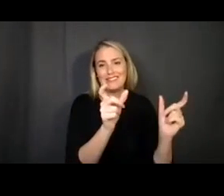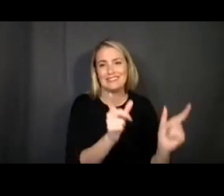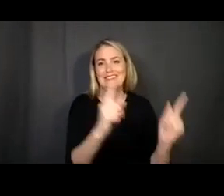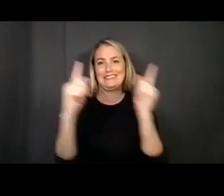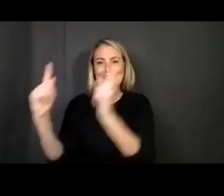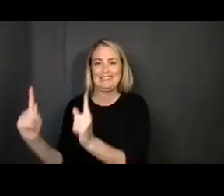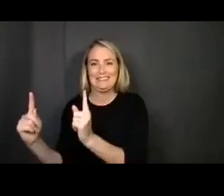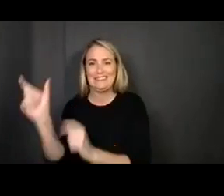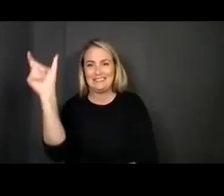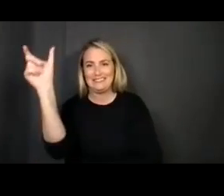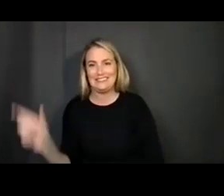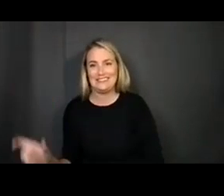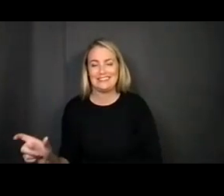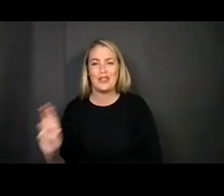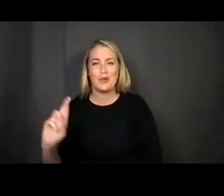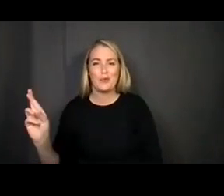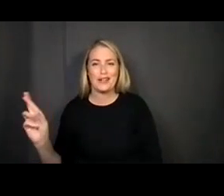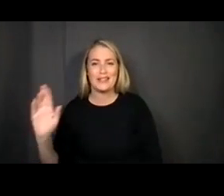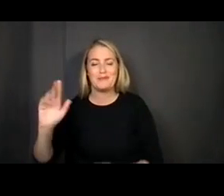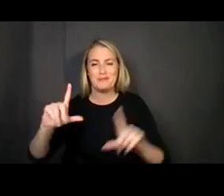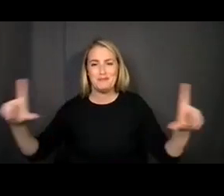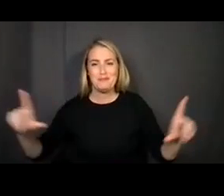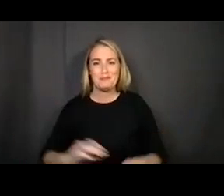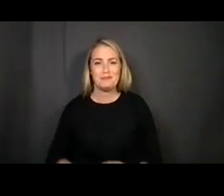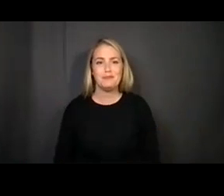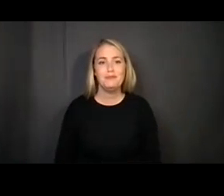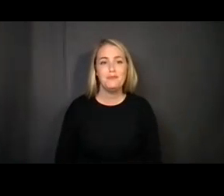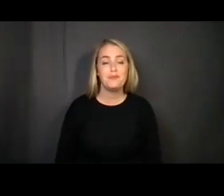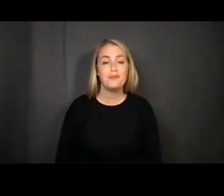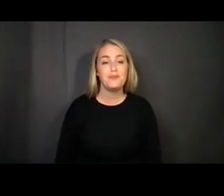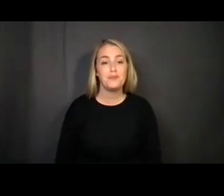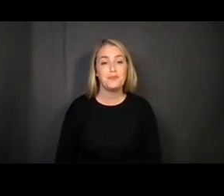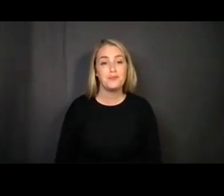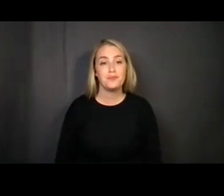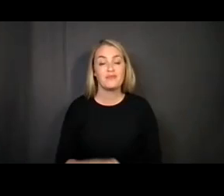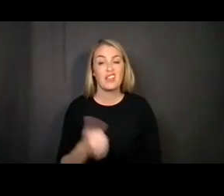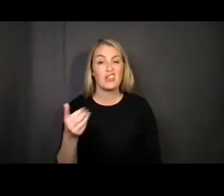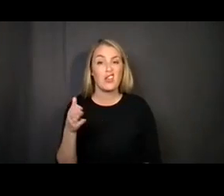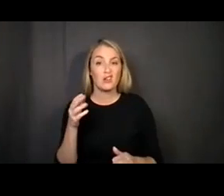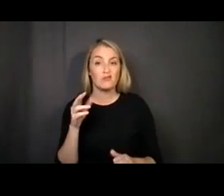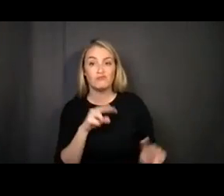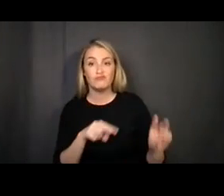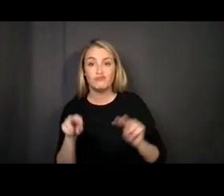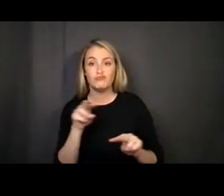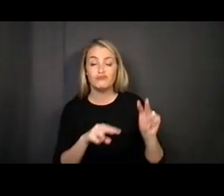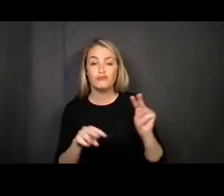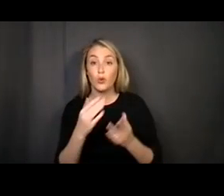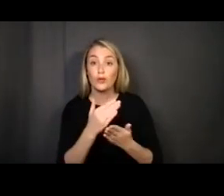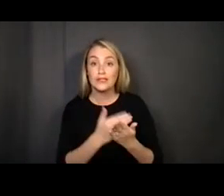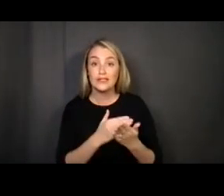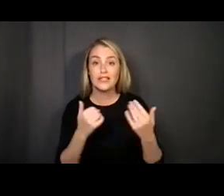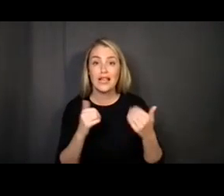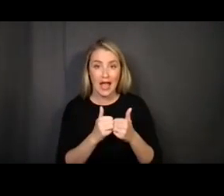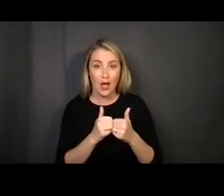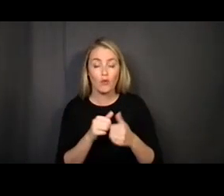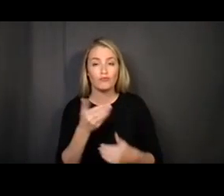And this is just another way to view courses. So these are